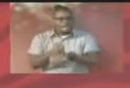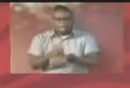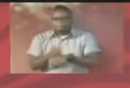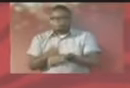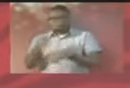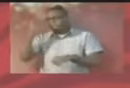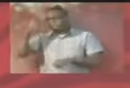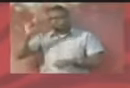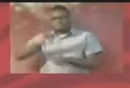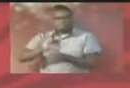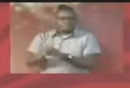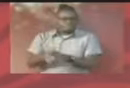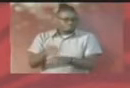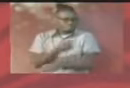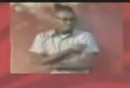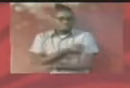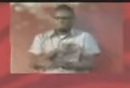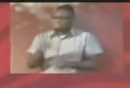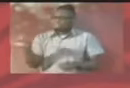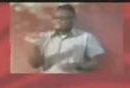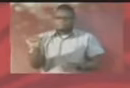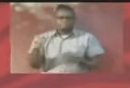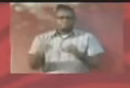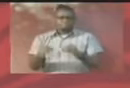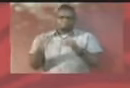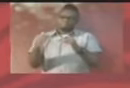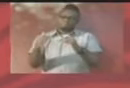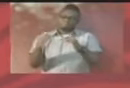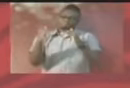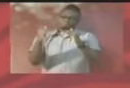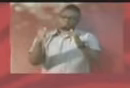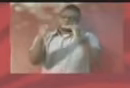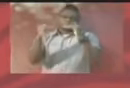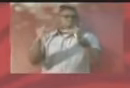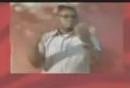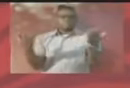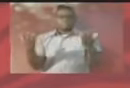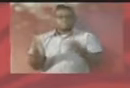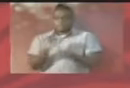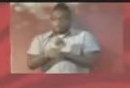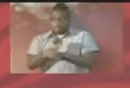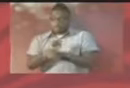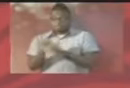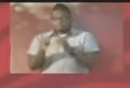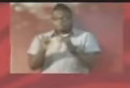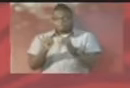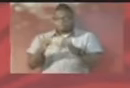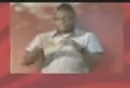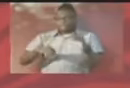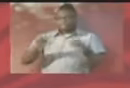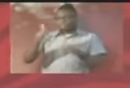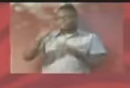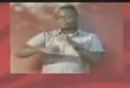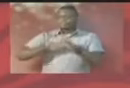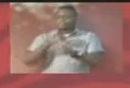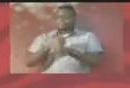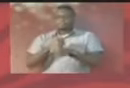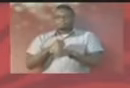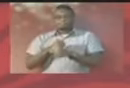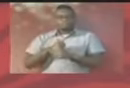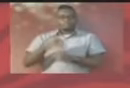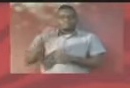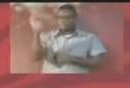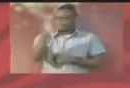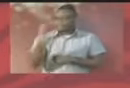today. I have been in nursing for more than a decade and have never had the need to fill out an ISAVI